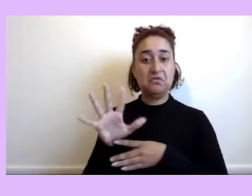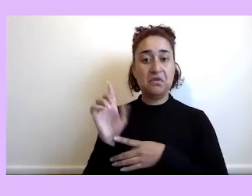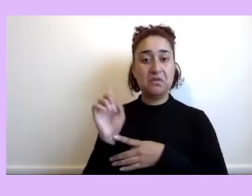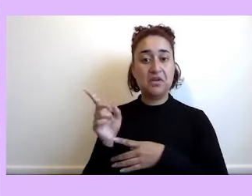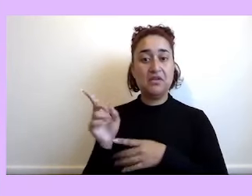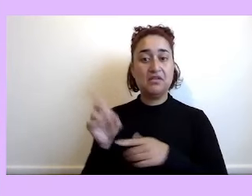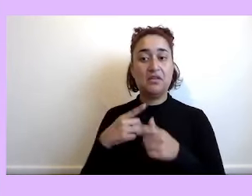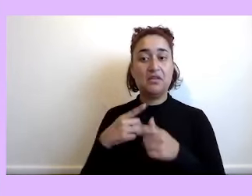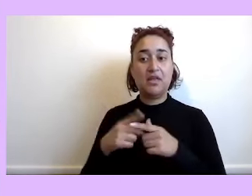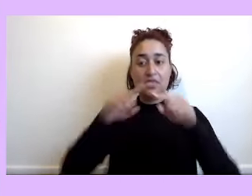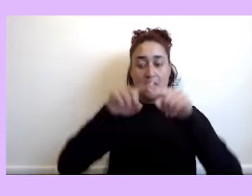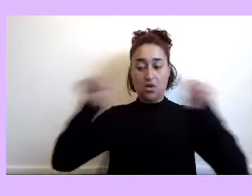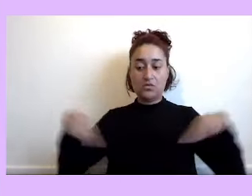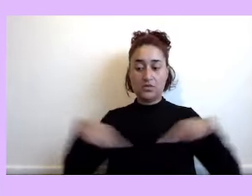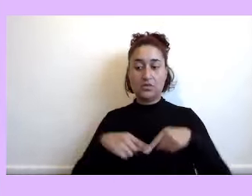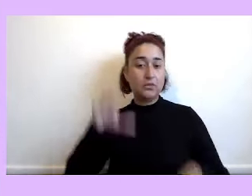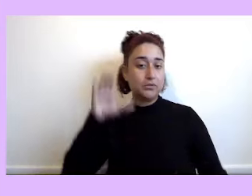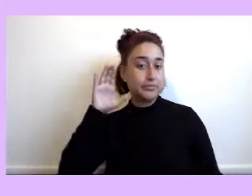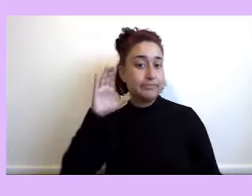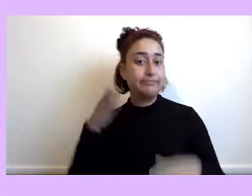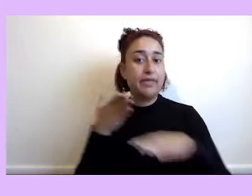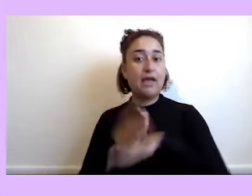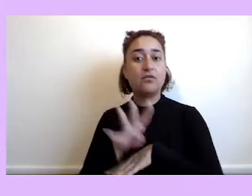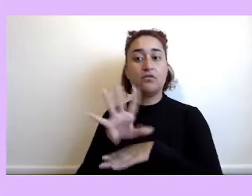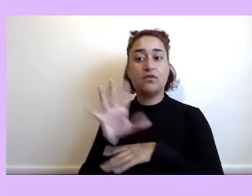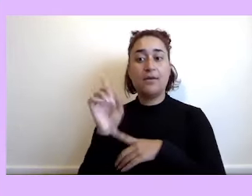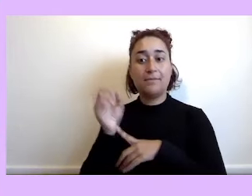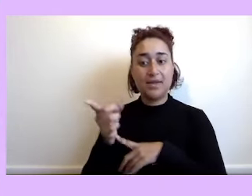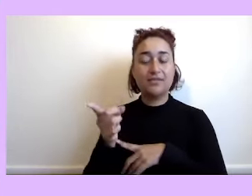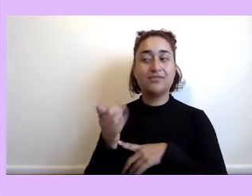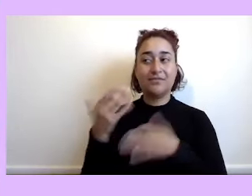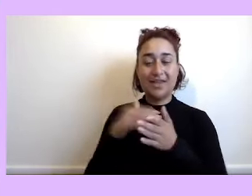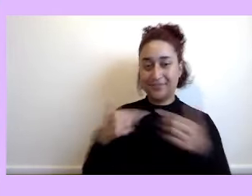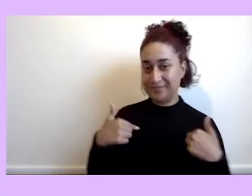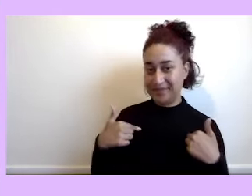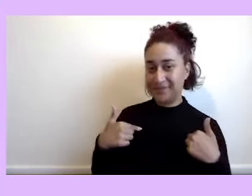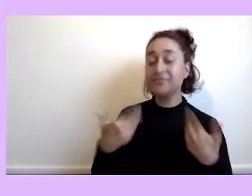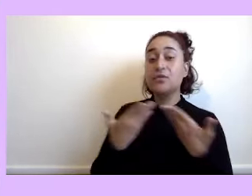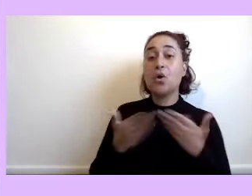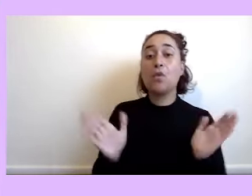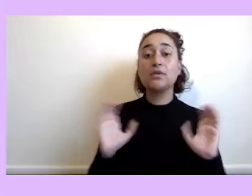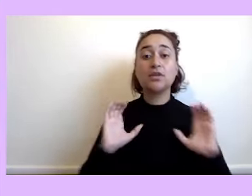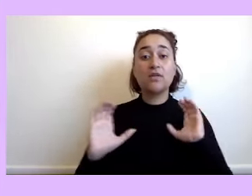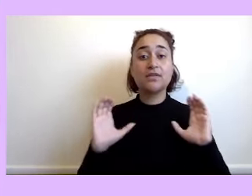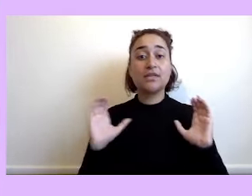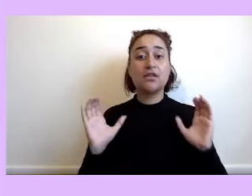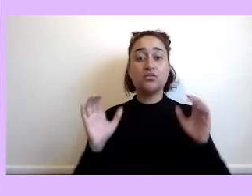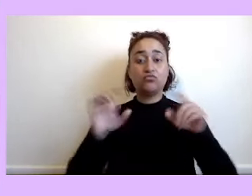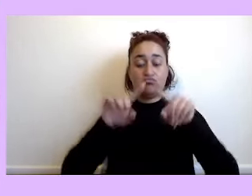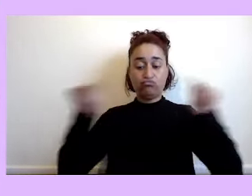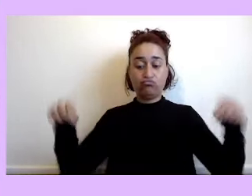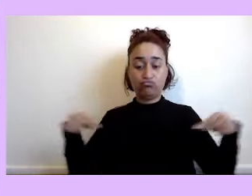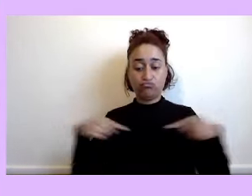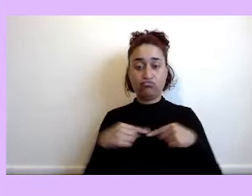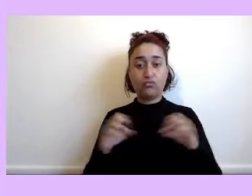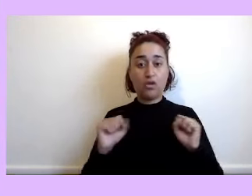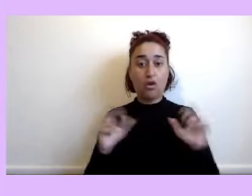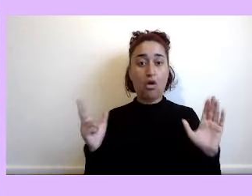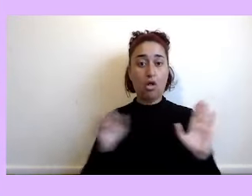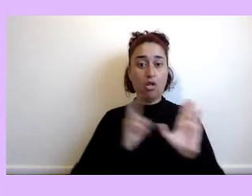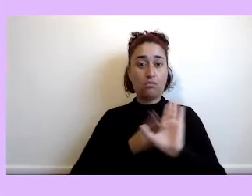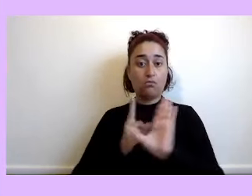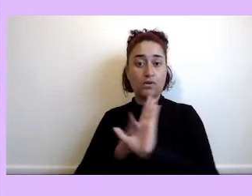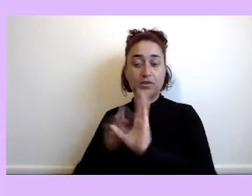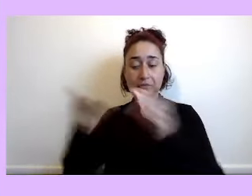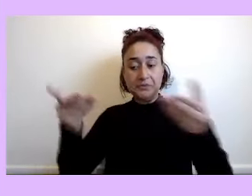listens. After 45 minutes, the moderator, that's again me, opens the conversation to the outer circle, and all participants are invited to